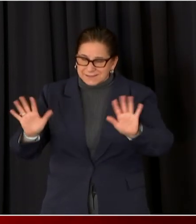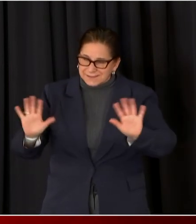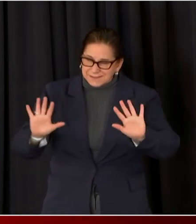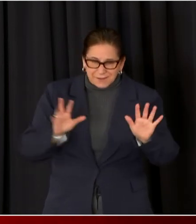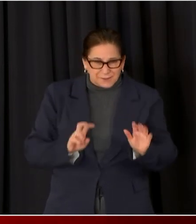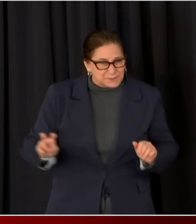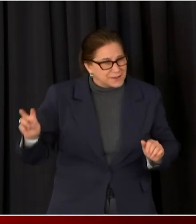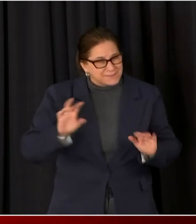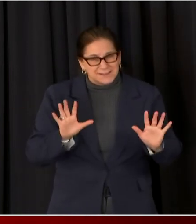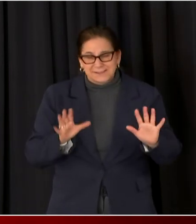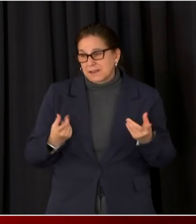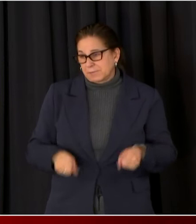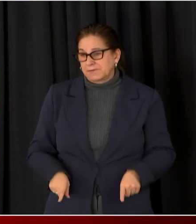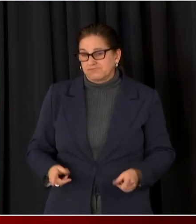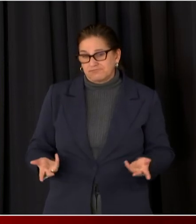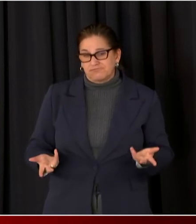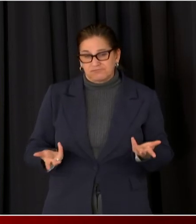the result.